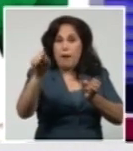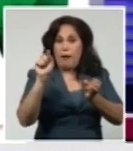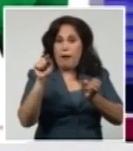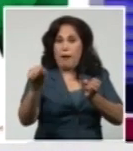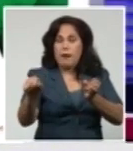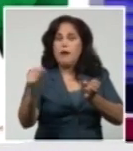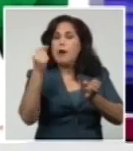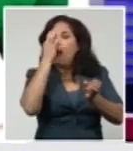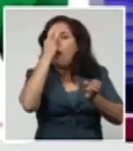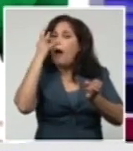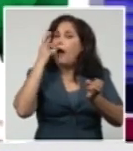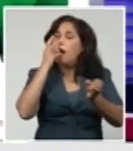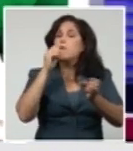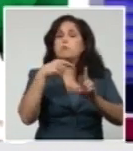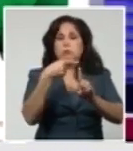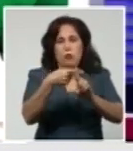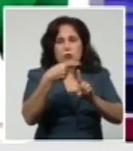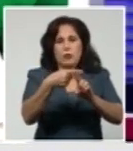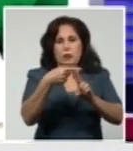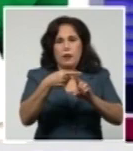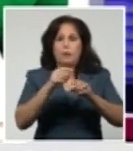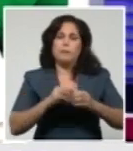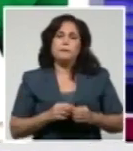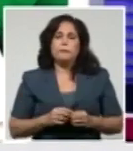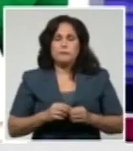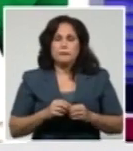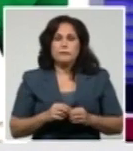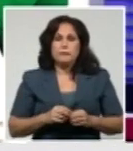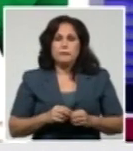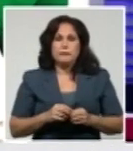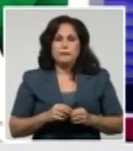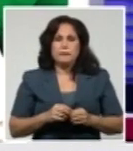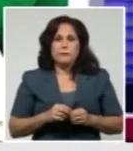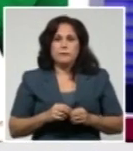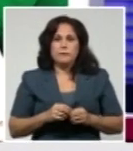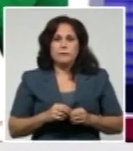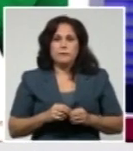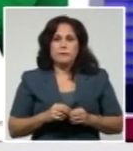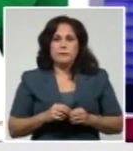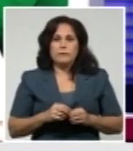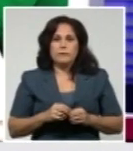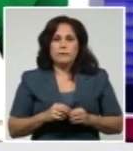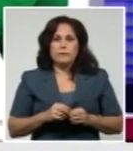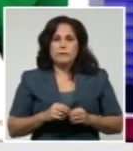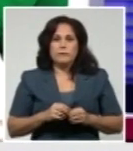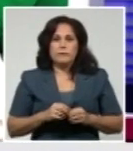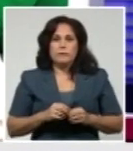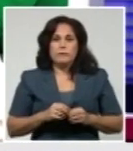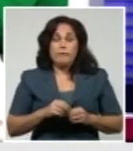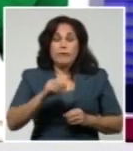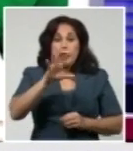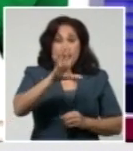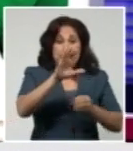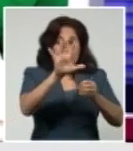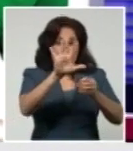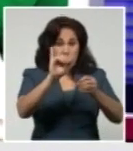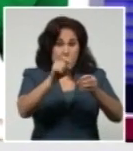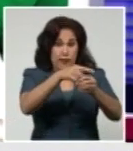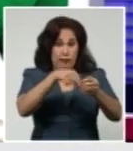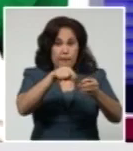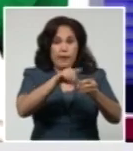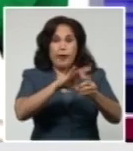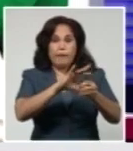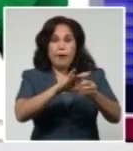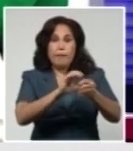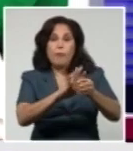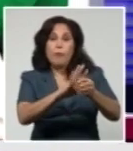only sent to an isolation center if they are identified as suffering from certain pre-existing medical conditions,